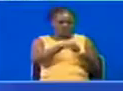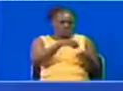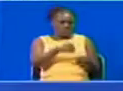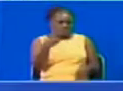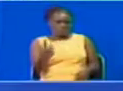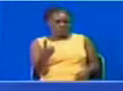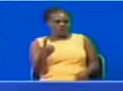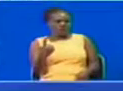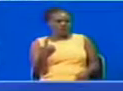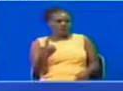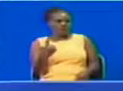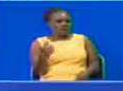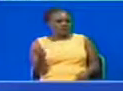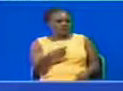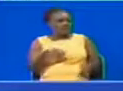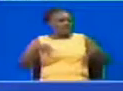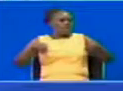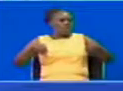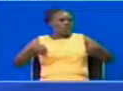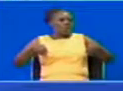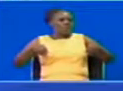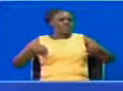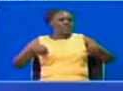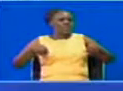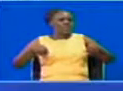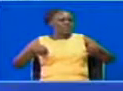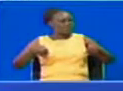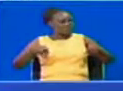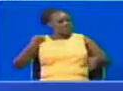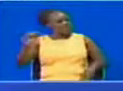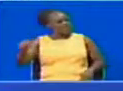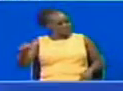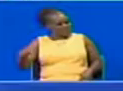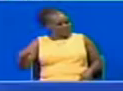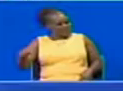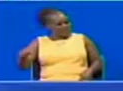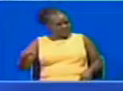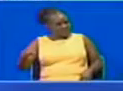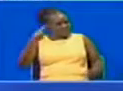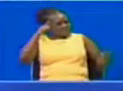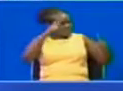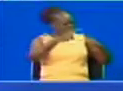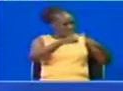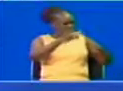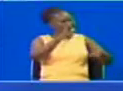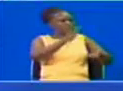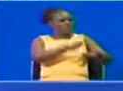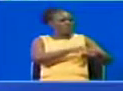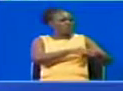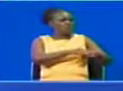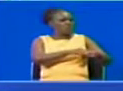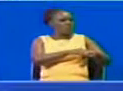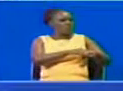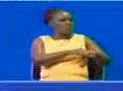these universities, the quality of education on offer. So yes, good intentions,